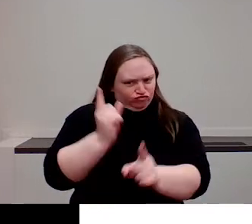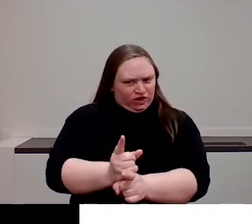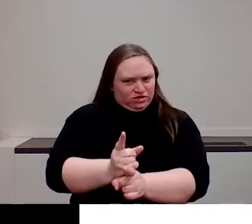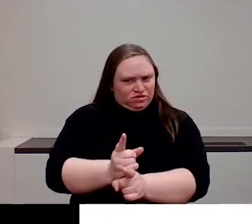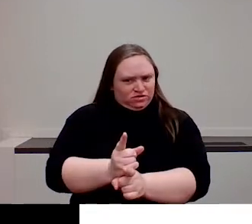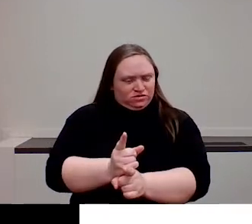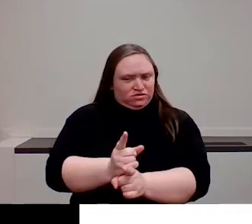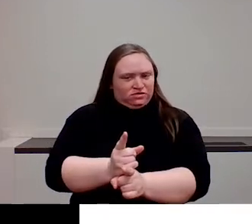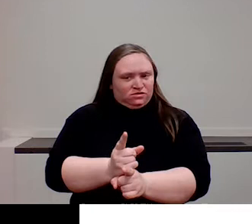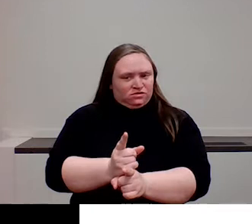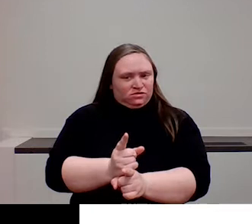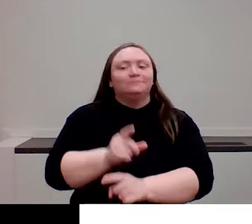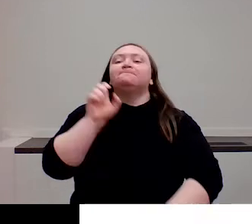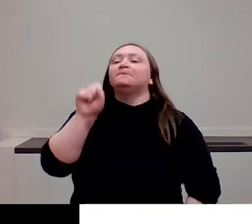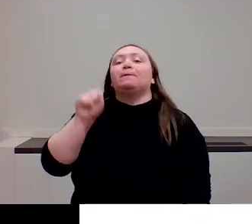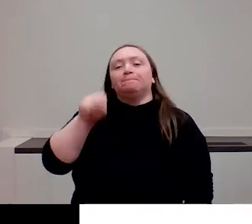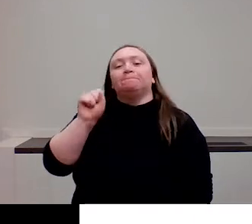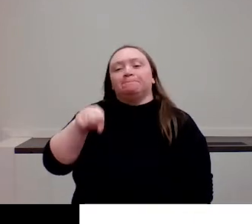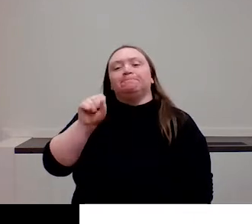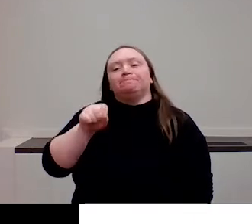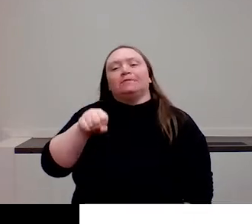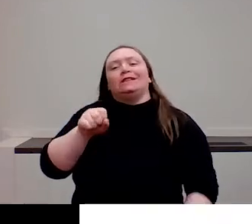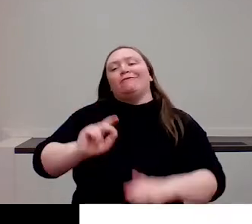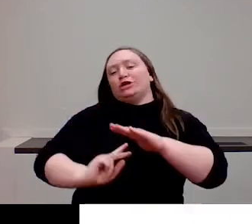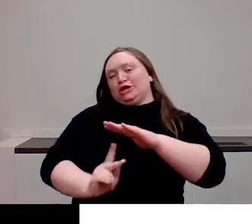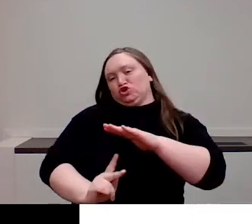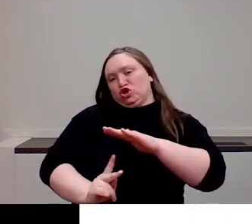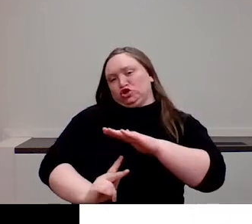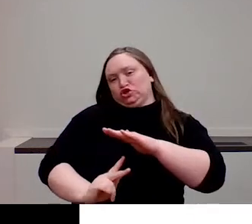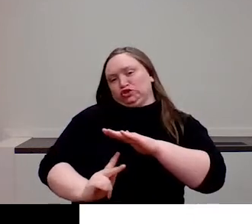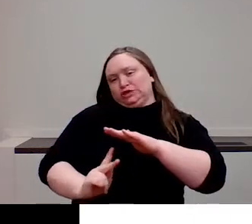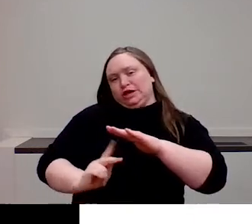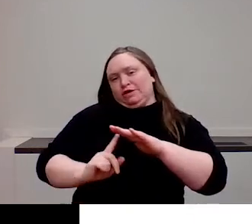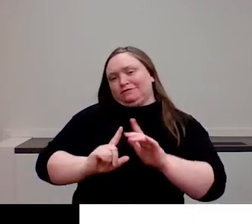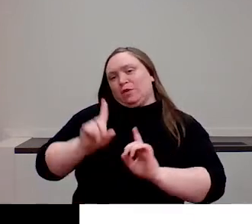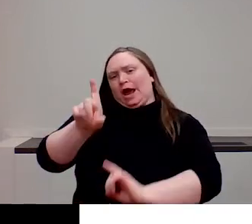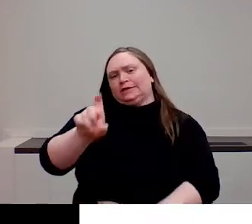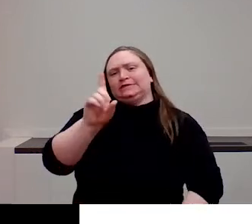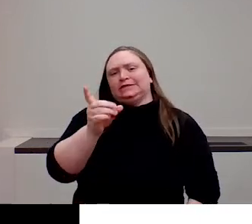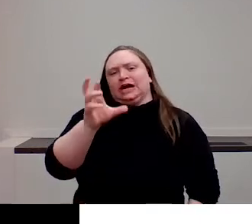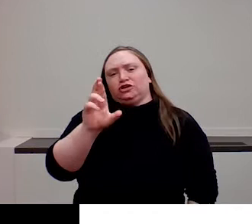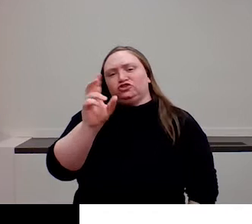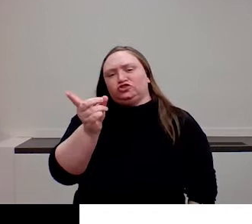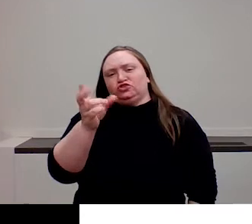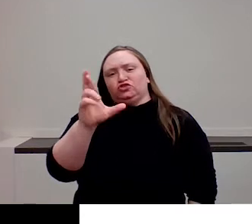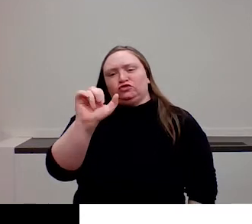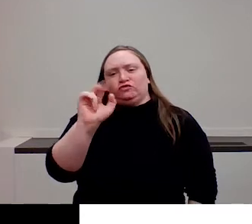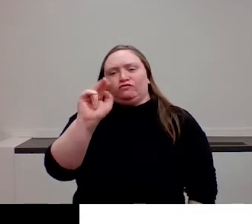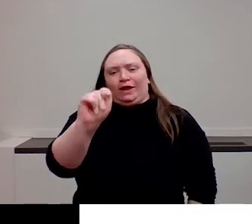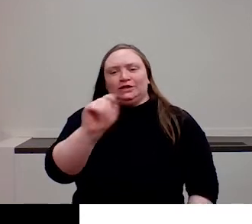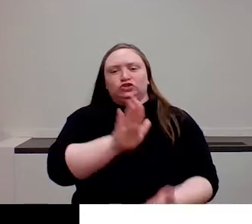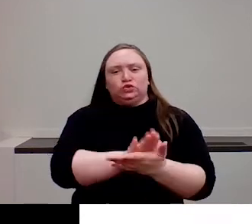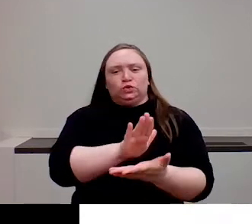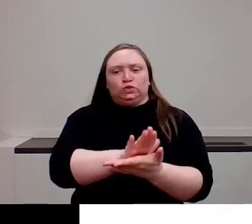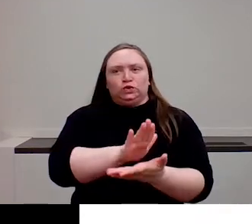correct? Yes, those were kindergartners, and I'll have to refer to Dr. Duran on the school. Yep. I don't remember. Yep, those